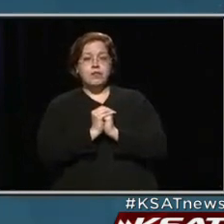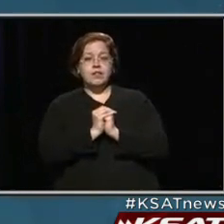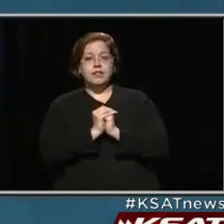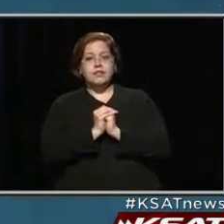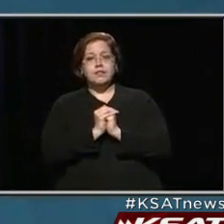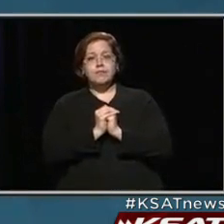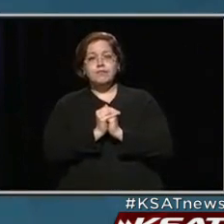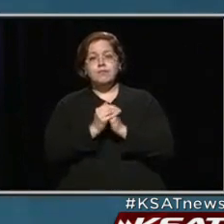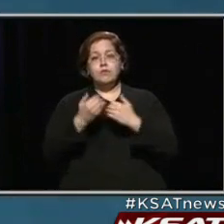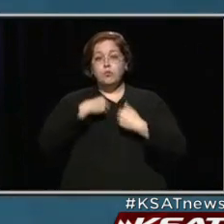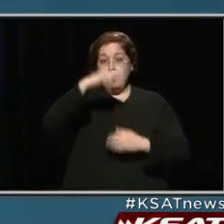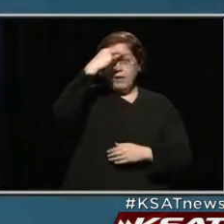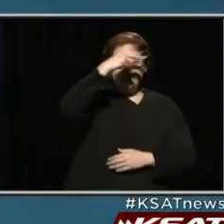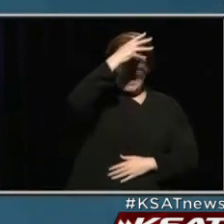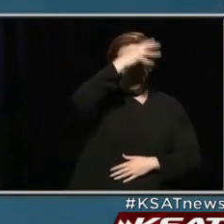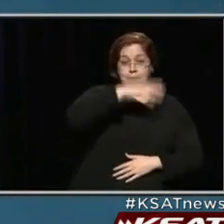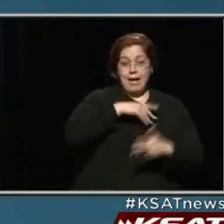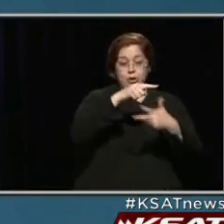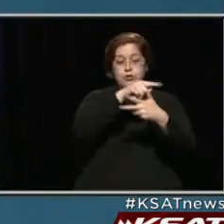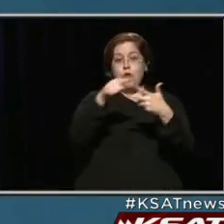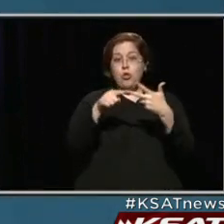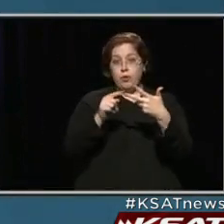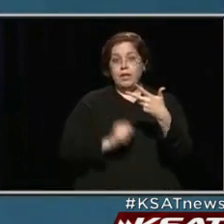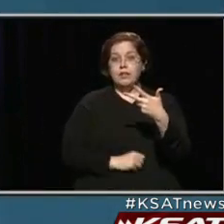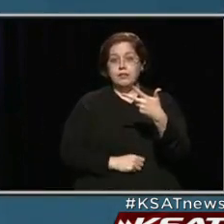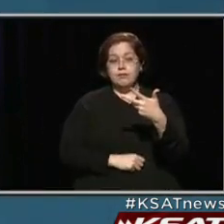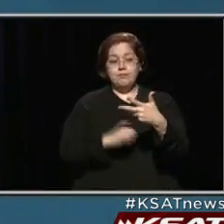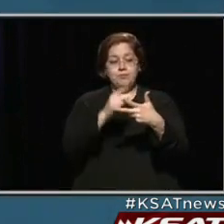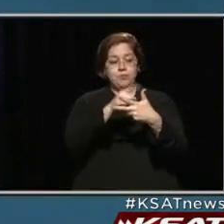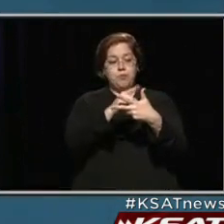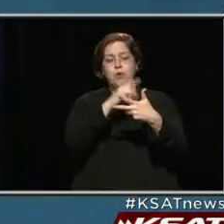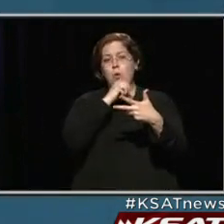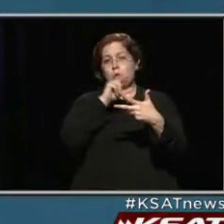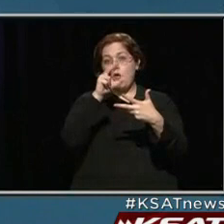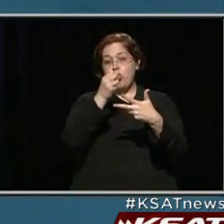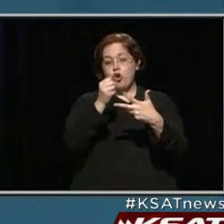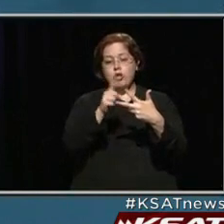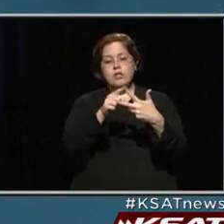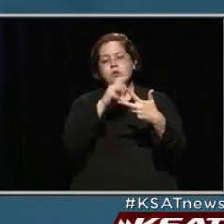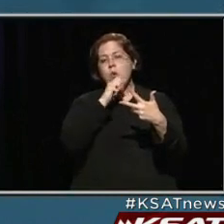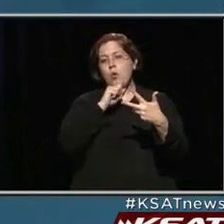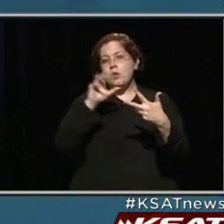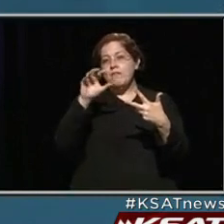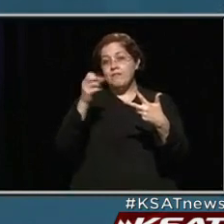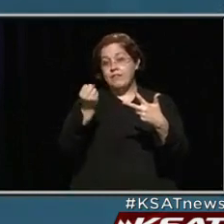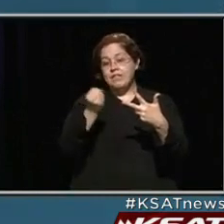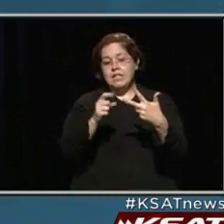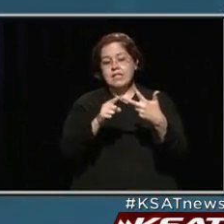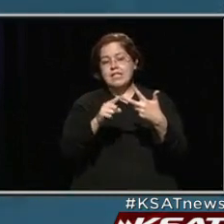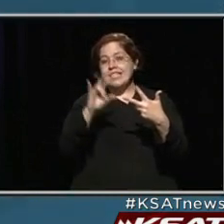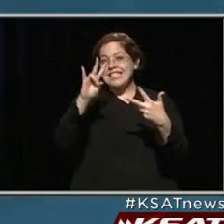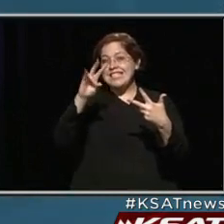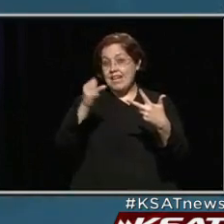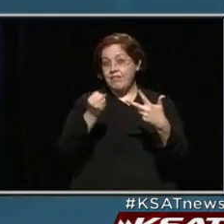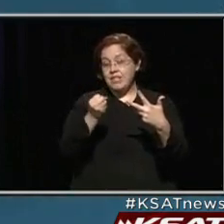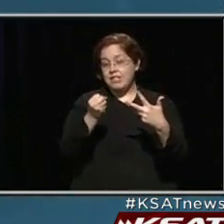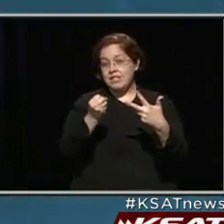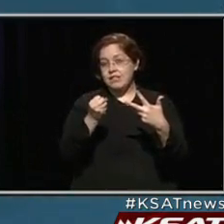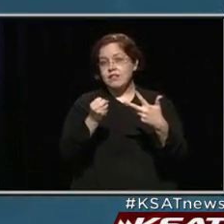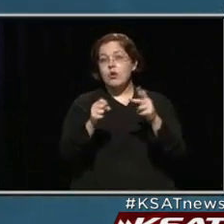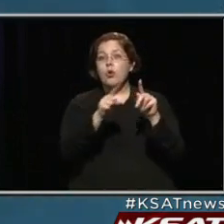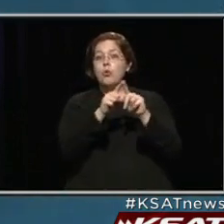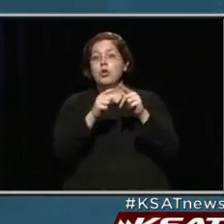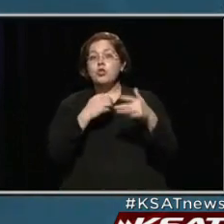have three Hispanic males, one in his 30s, one in his 50s, one in his 70s. And we